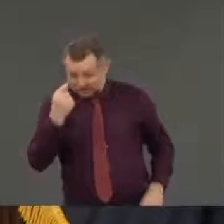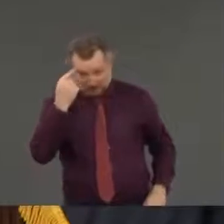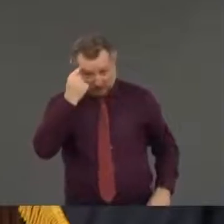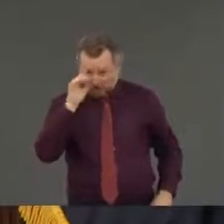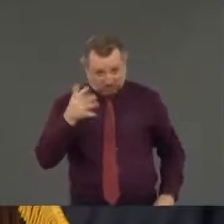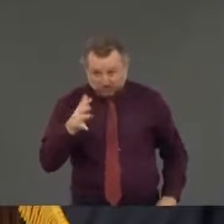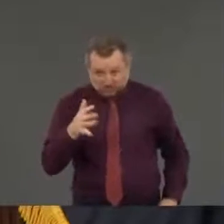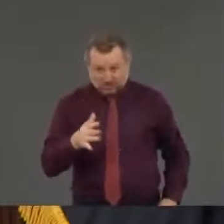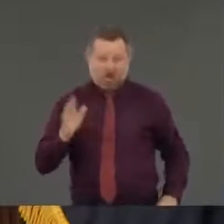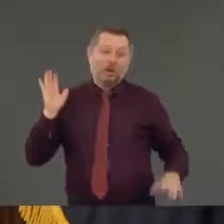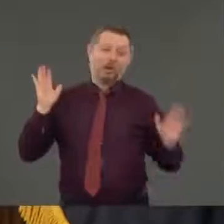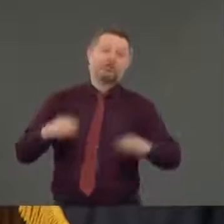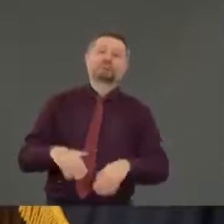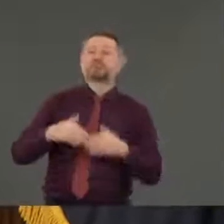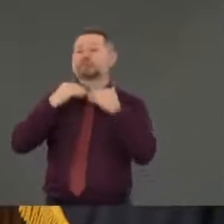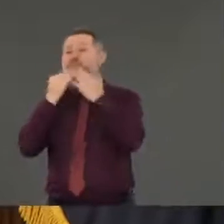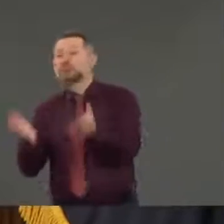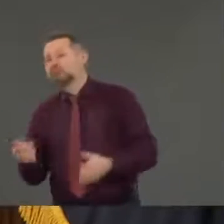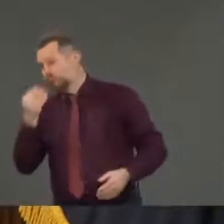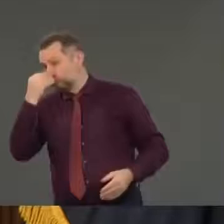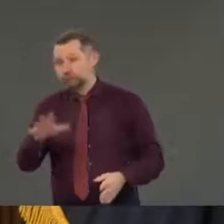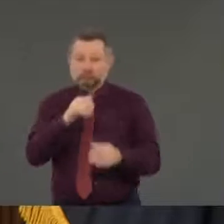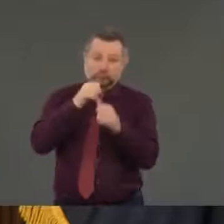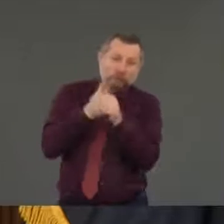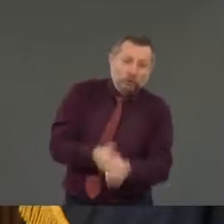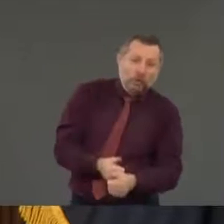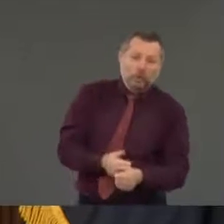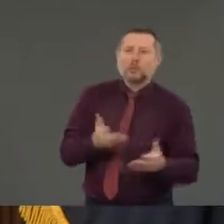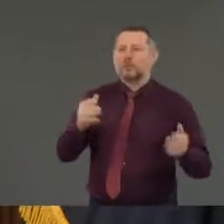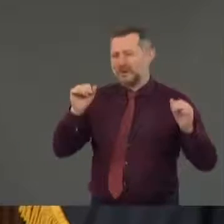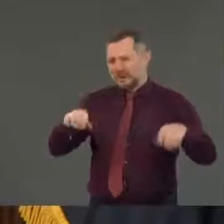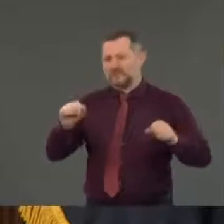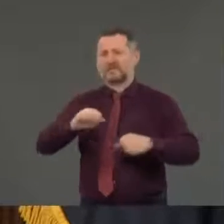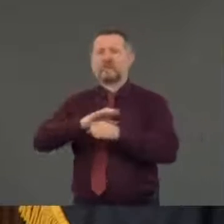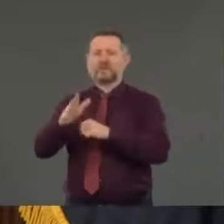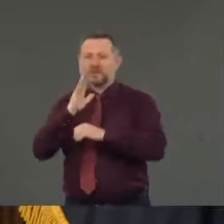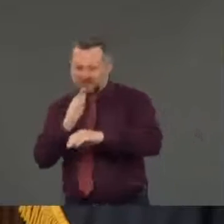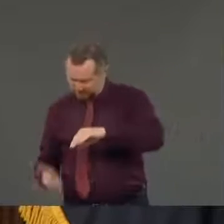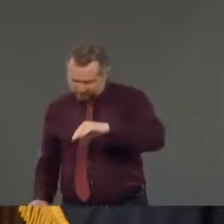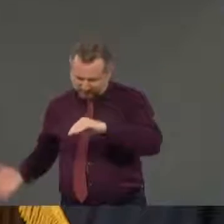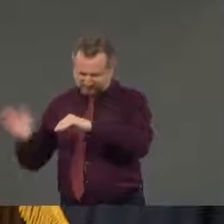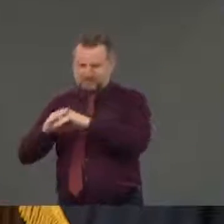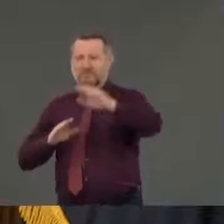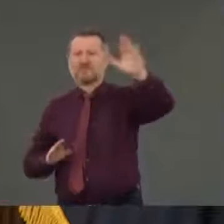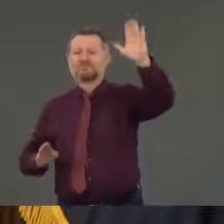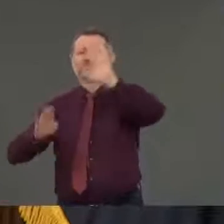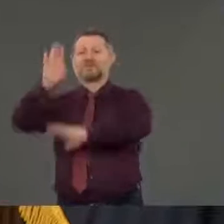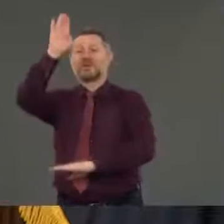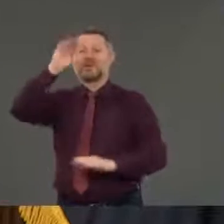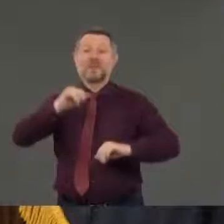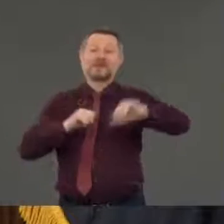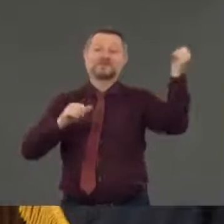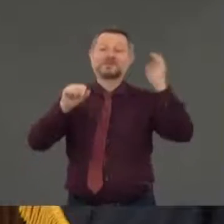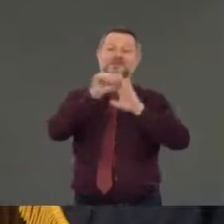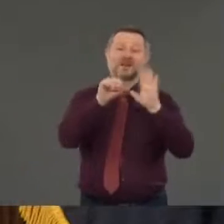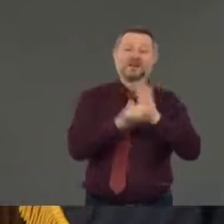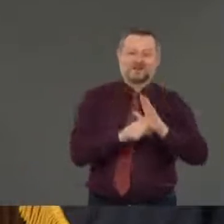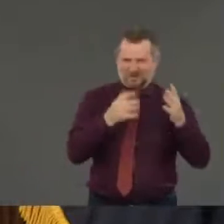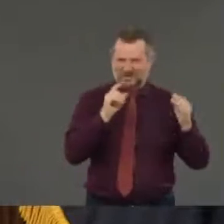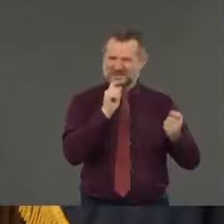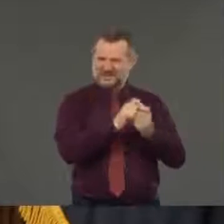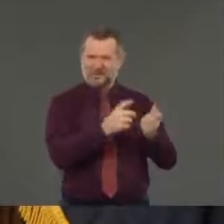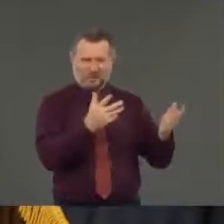not disciplined, yes, the virus will go up. That's what will happen. That's what we're seeing in those other states. And that's